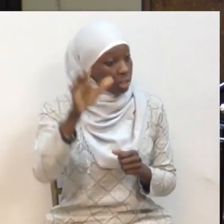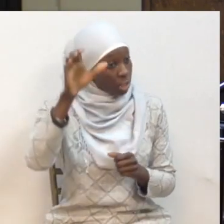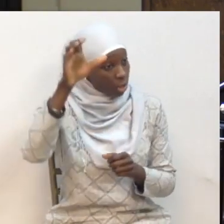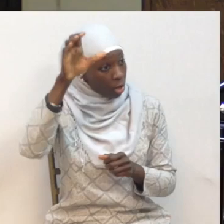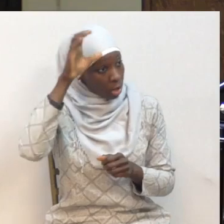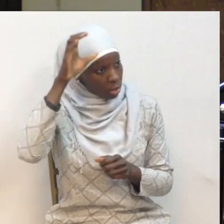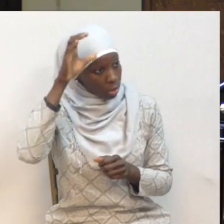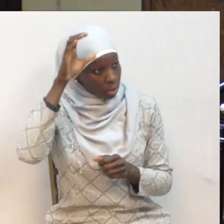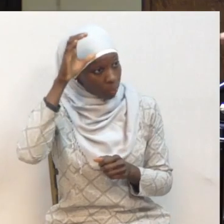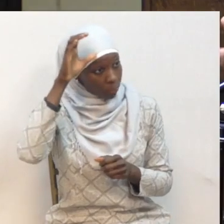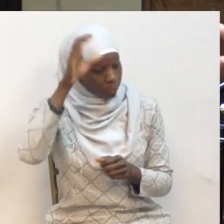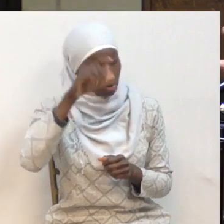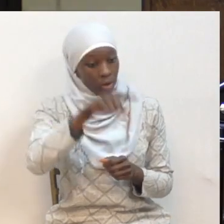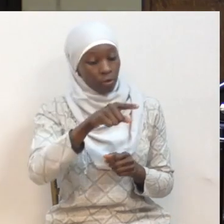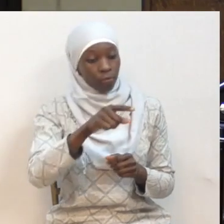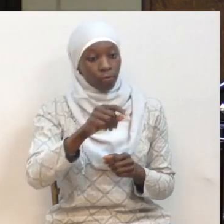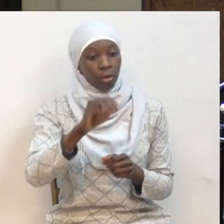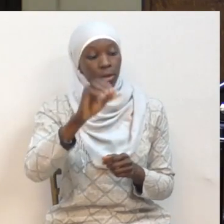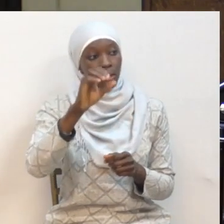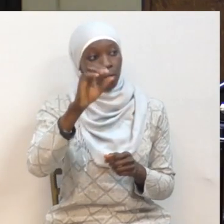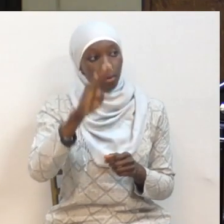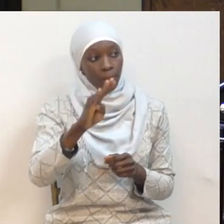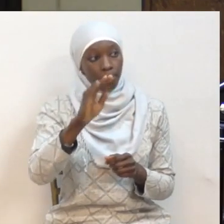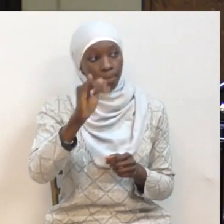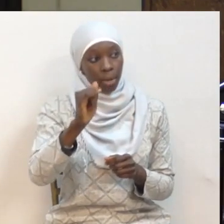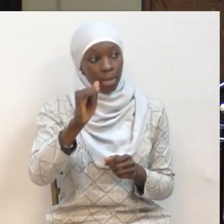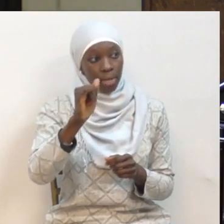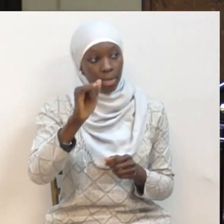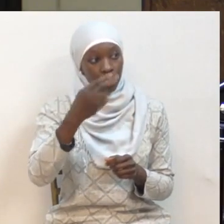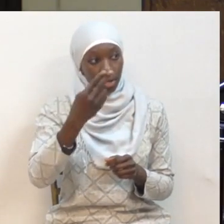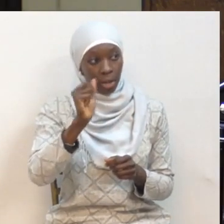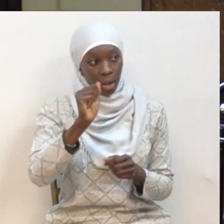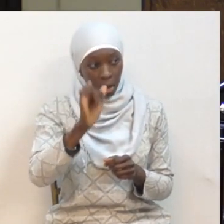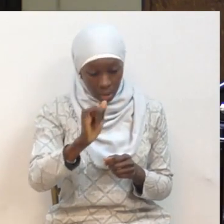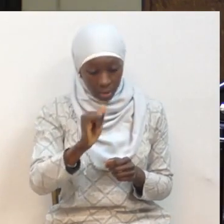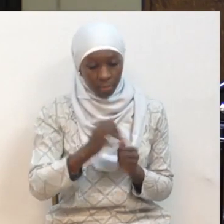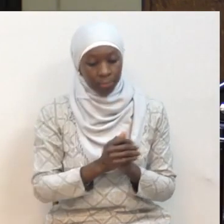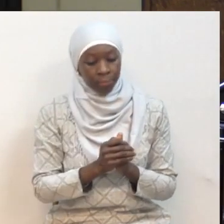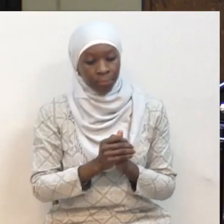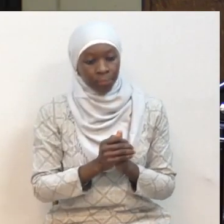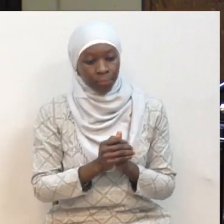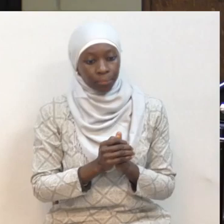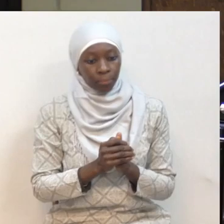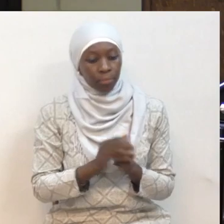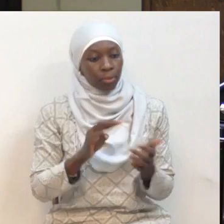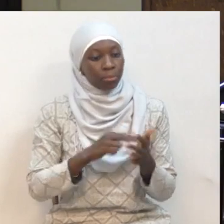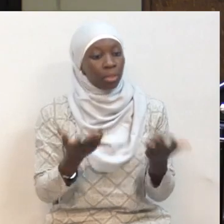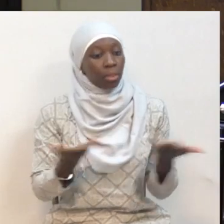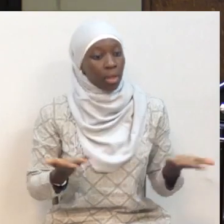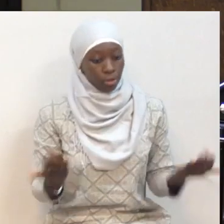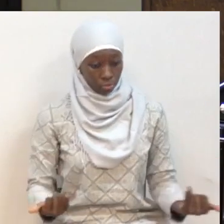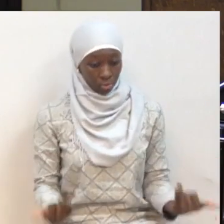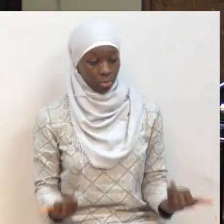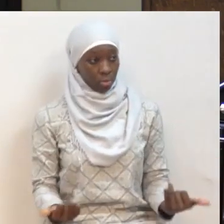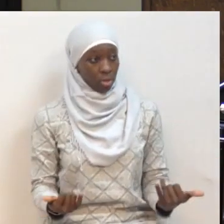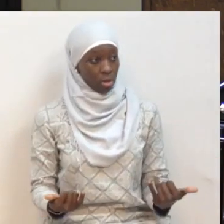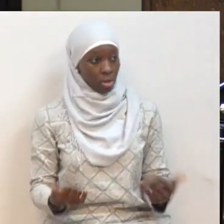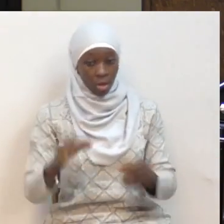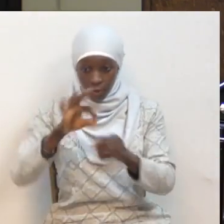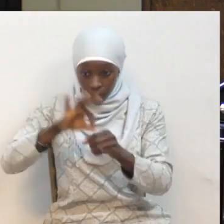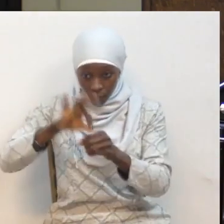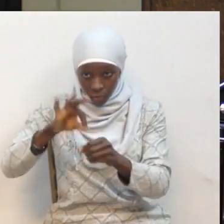chosen, it is like election of today. Then in Islam, there is